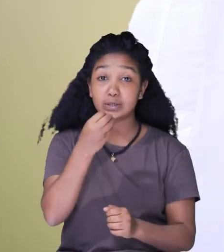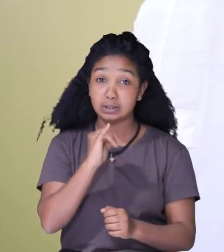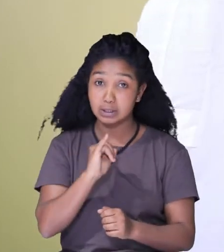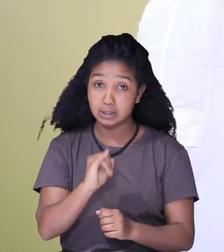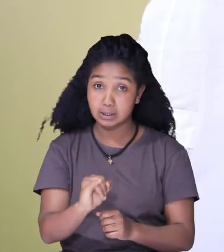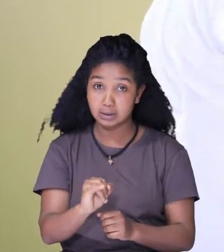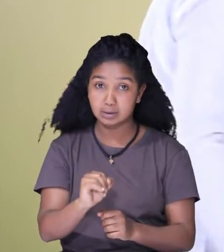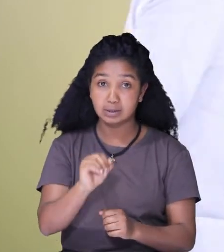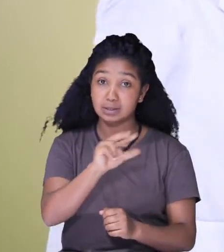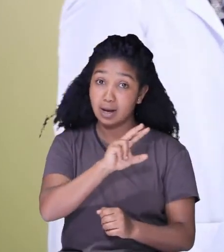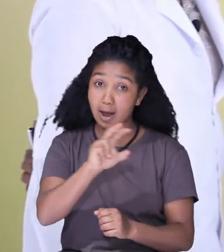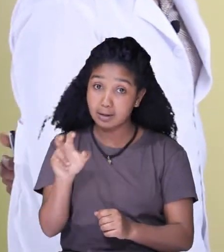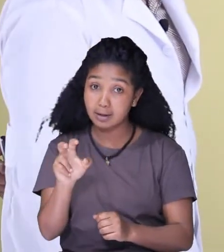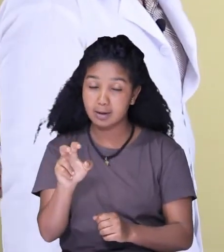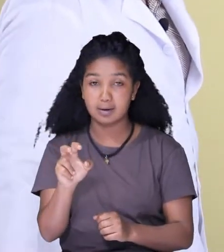is